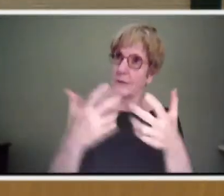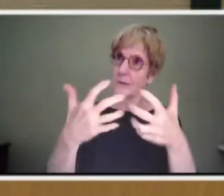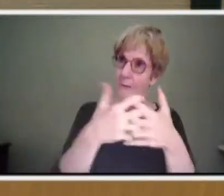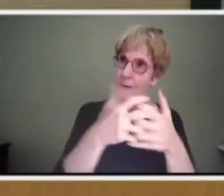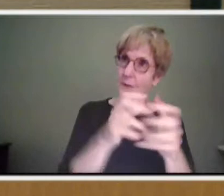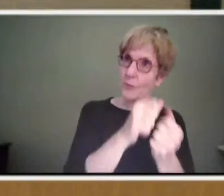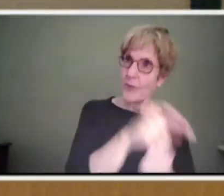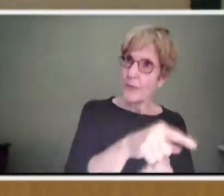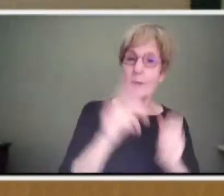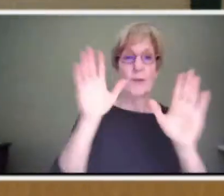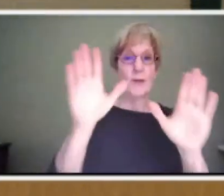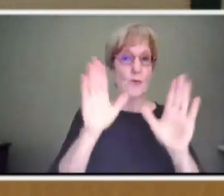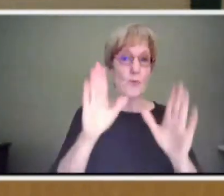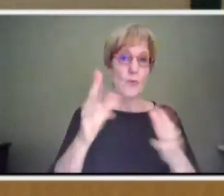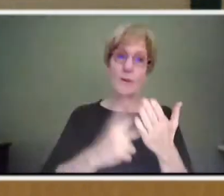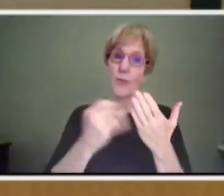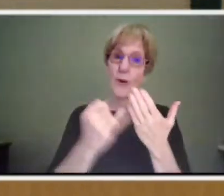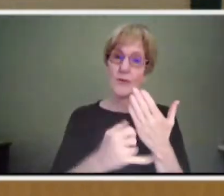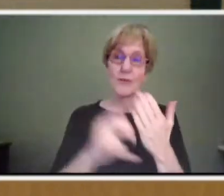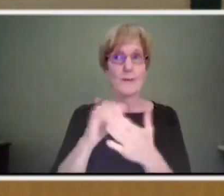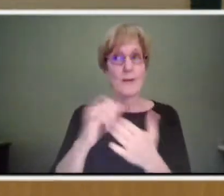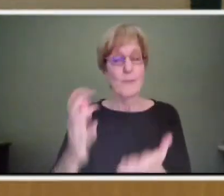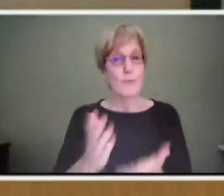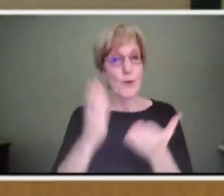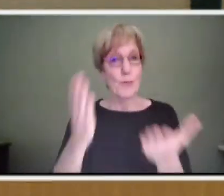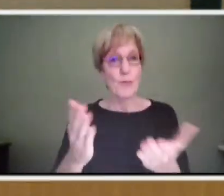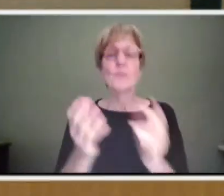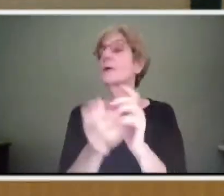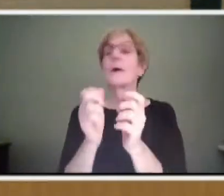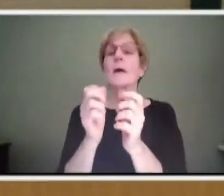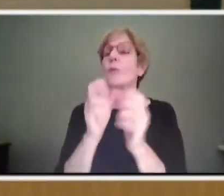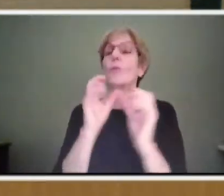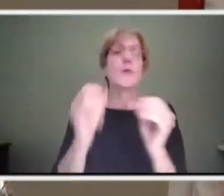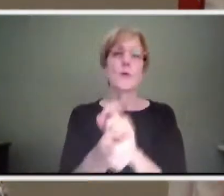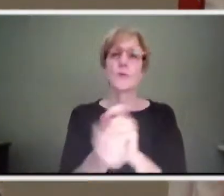project without having to make a change.